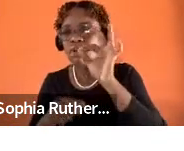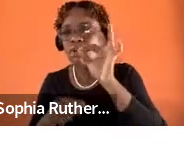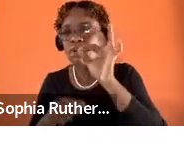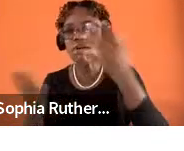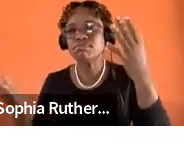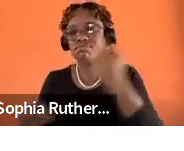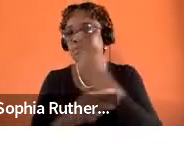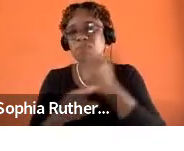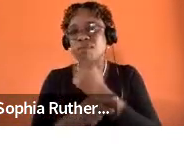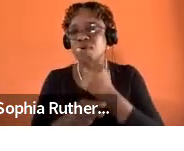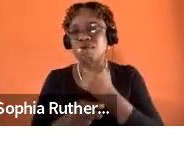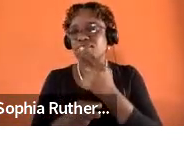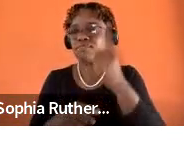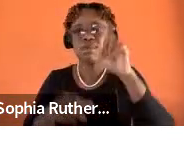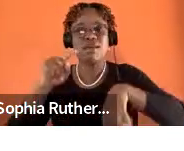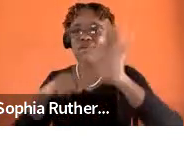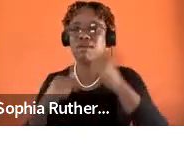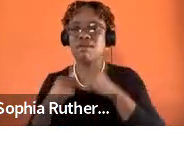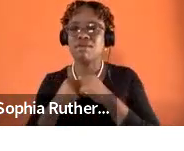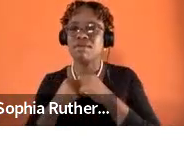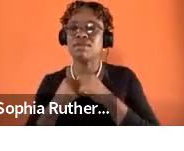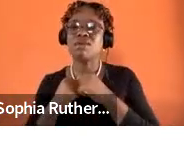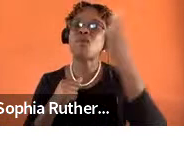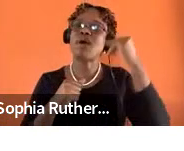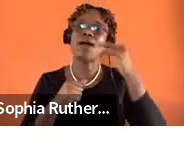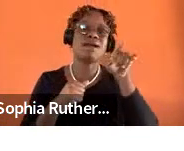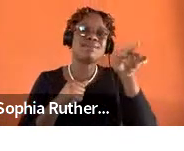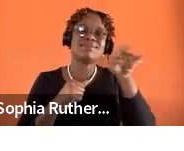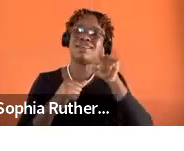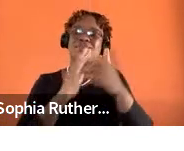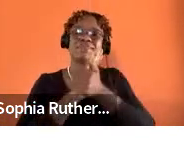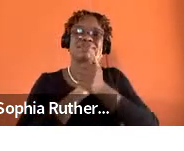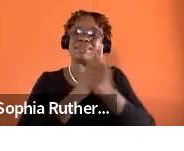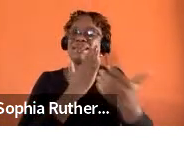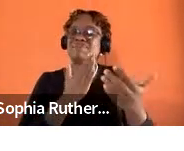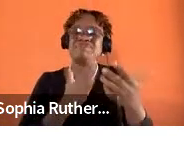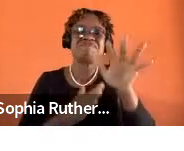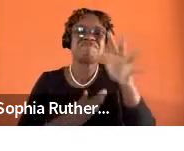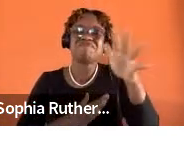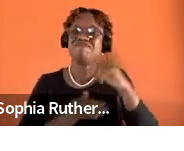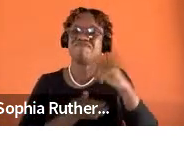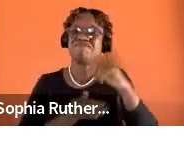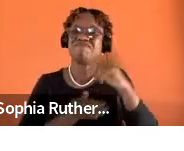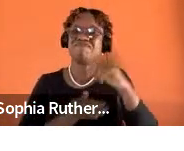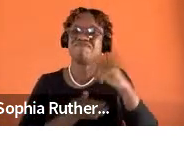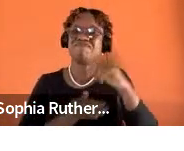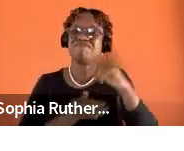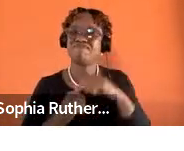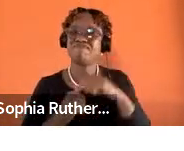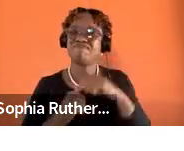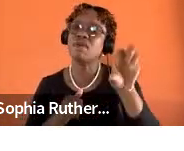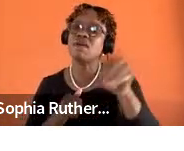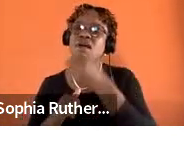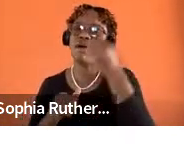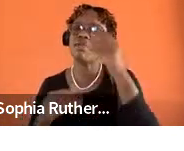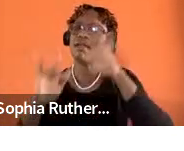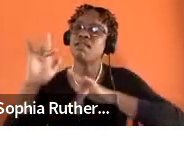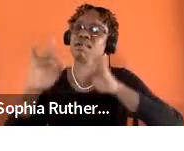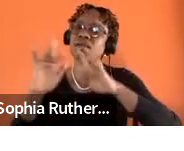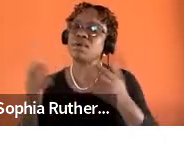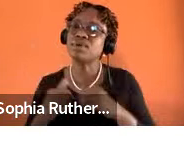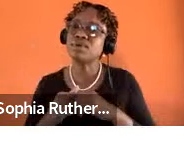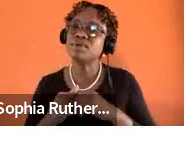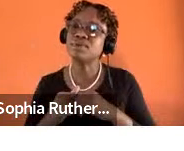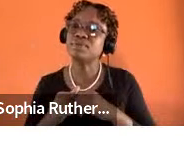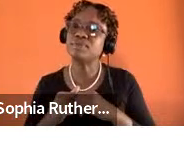of services and incompetence among healthcare professionals to provide information in a timely manner. Another service that was lacking for persons